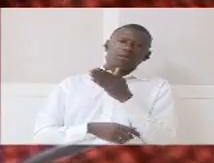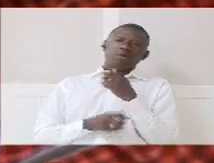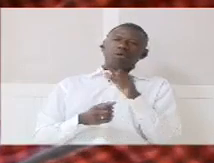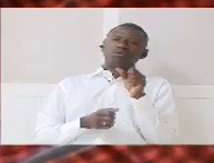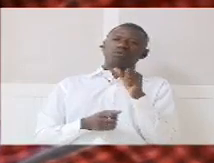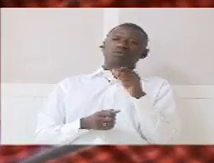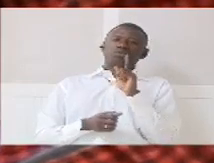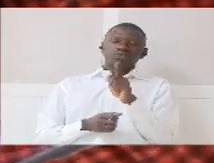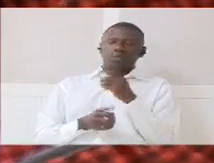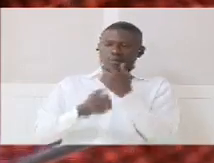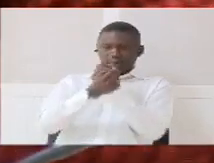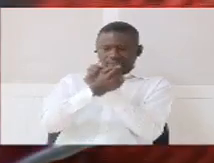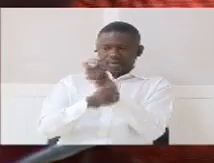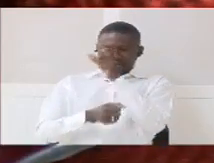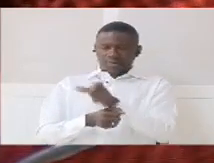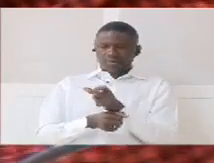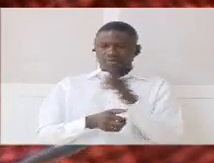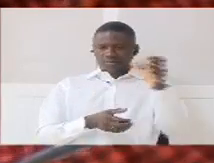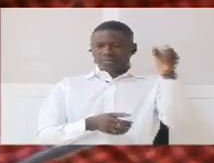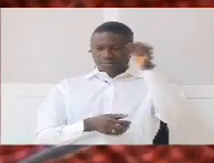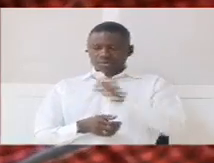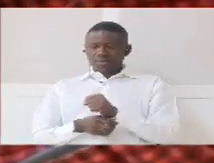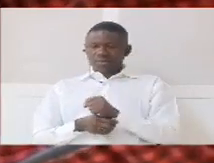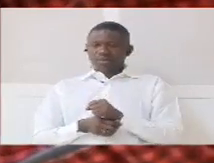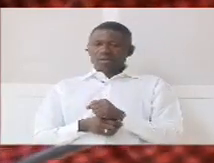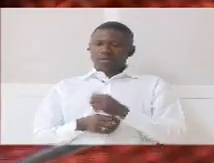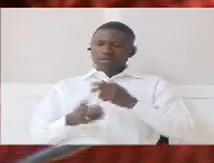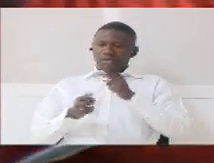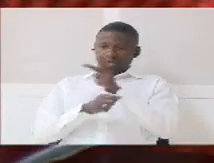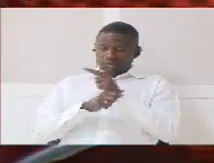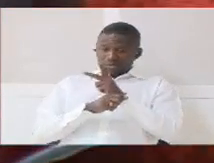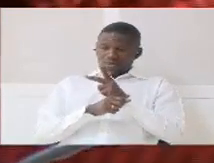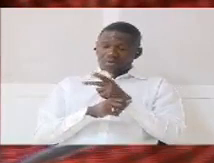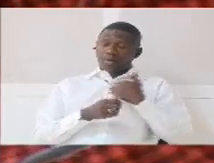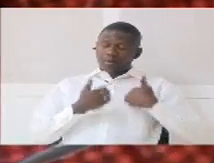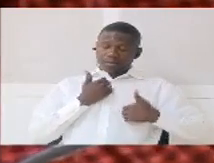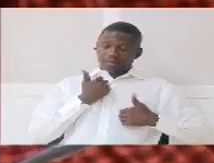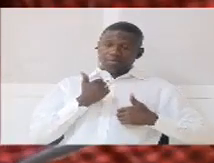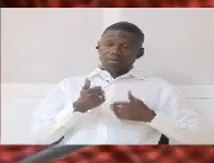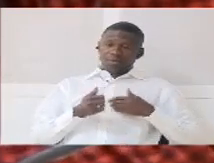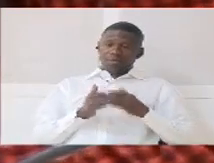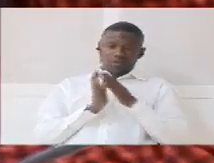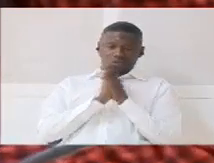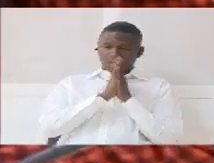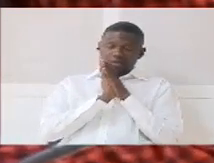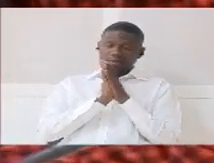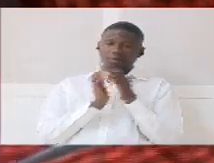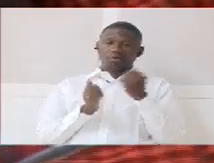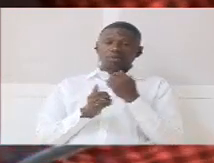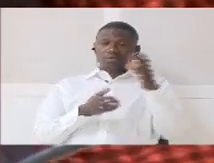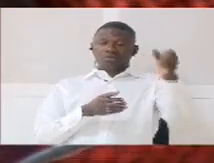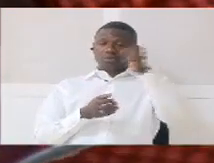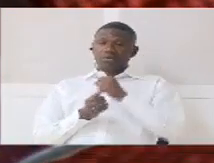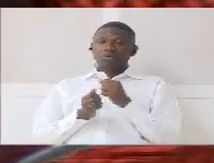were brought and officers of the prisons challenged them because they were brought under executive directives, yeah.